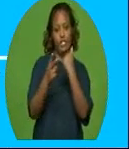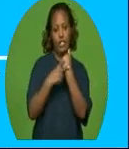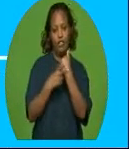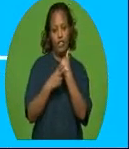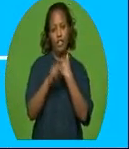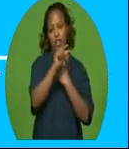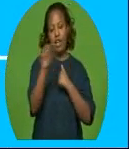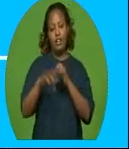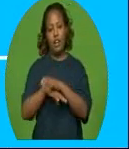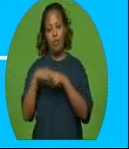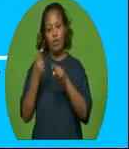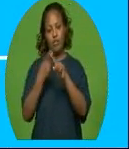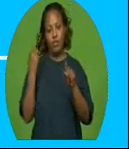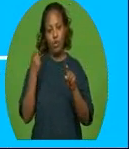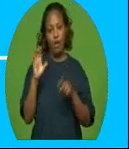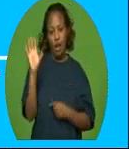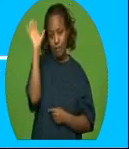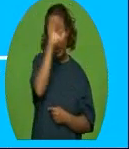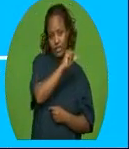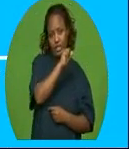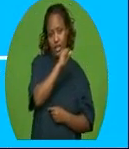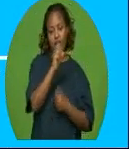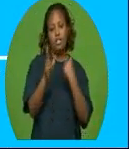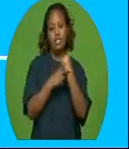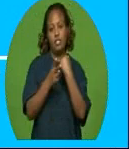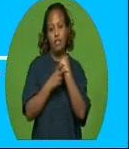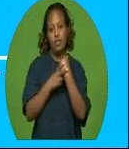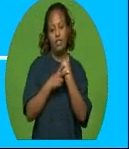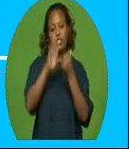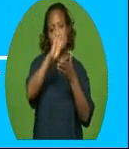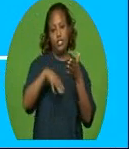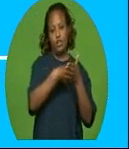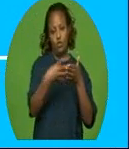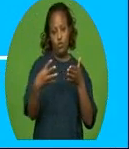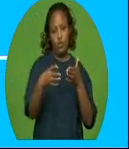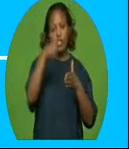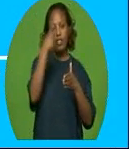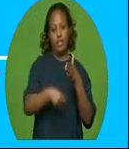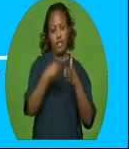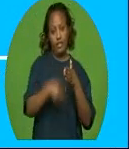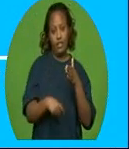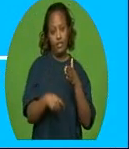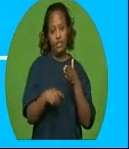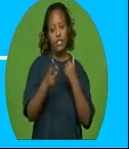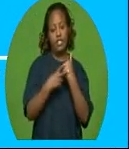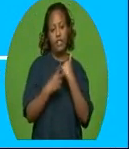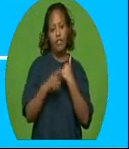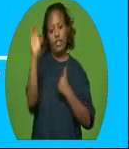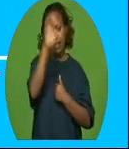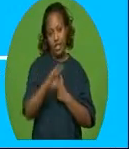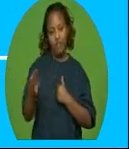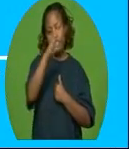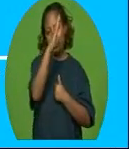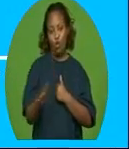the saving line derived from our hypothetical saving schedule. The resultant